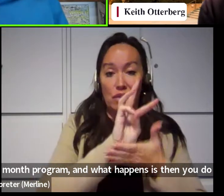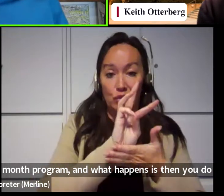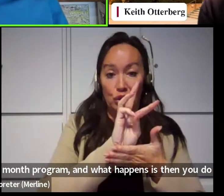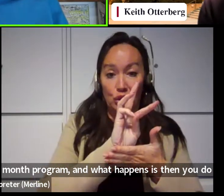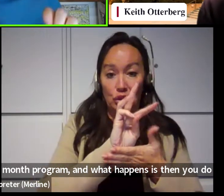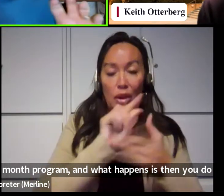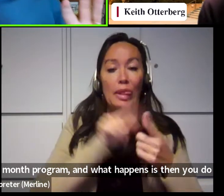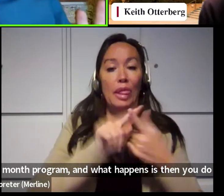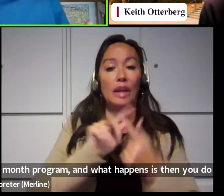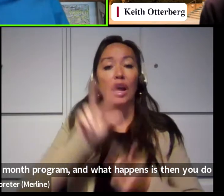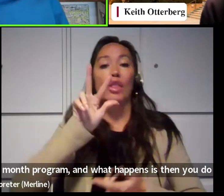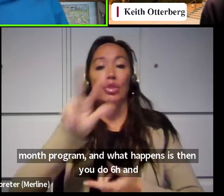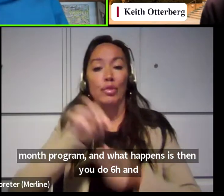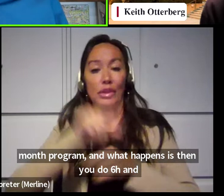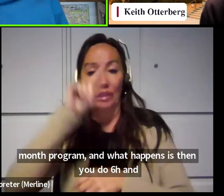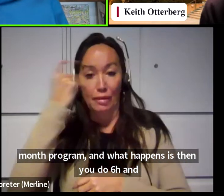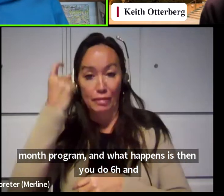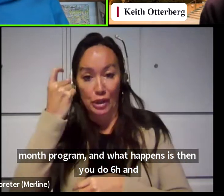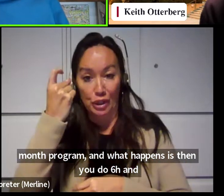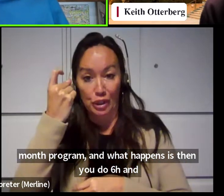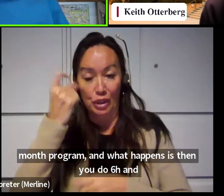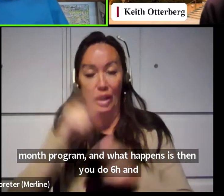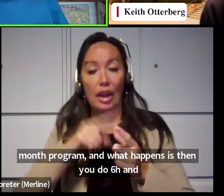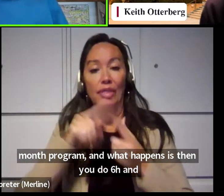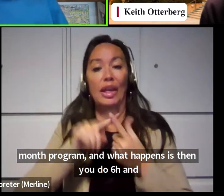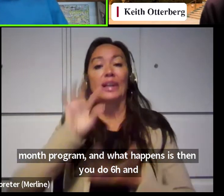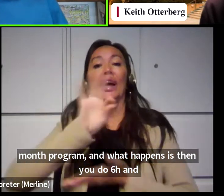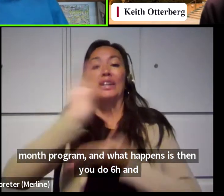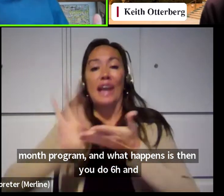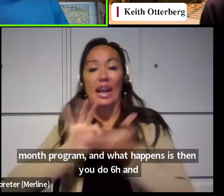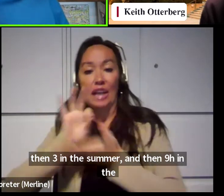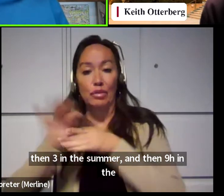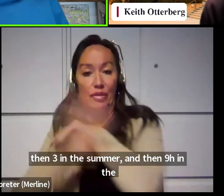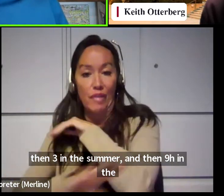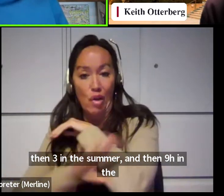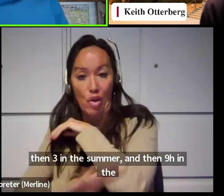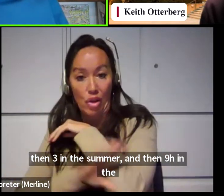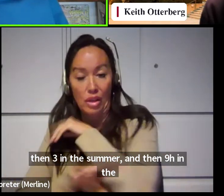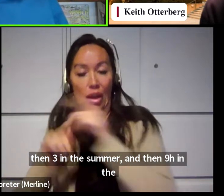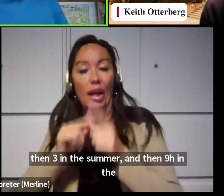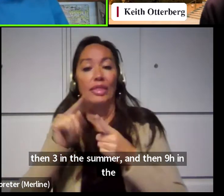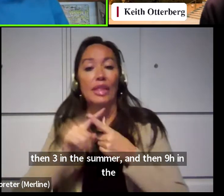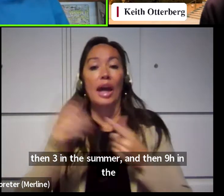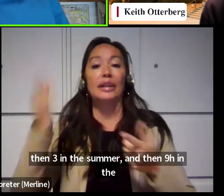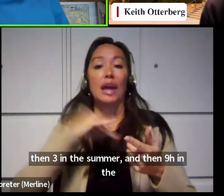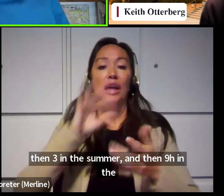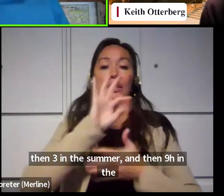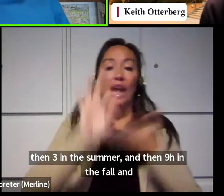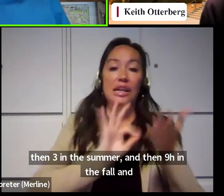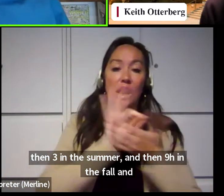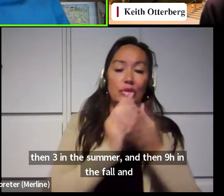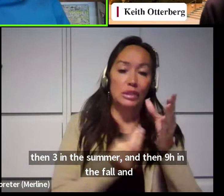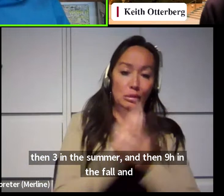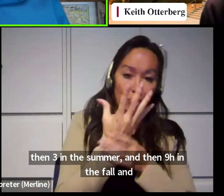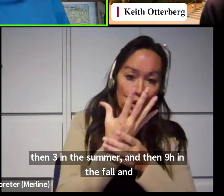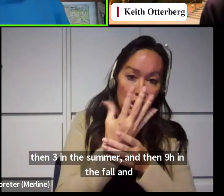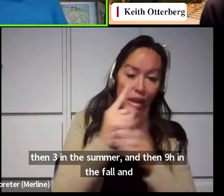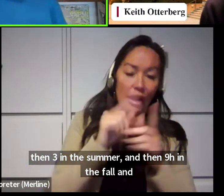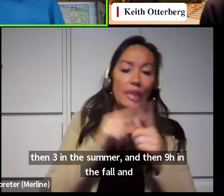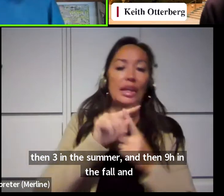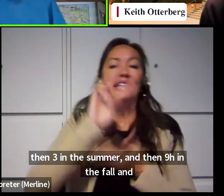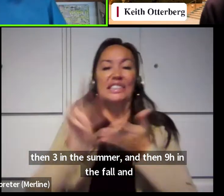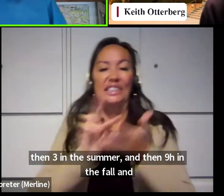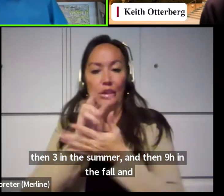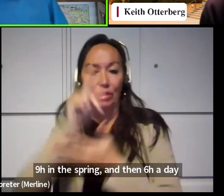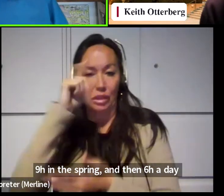3 in the summer, and then 9 hours in the fall and 9 hours in the spring, and then 6 hours